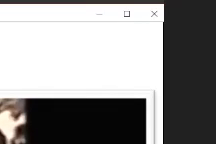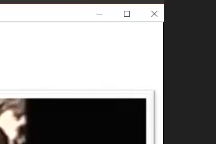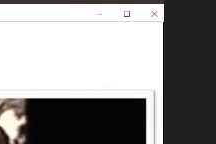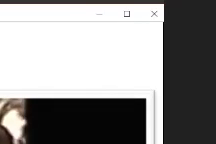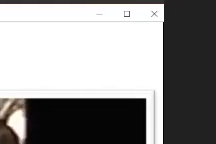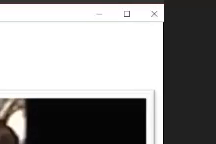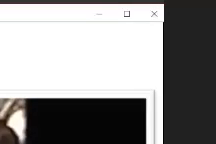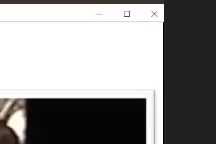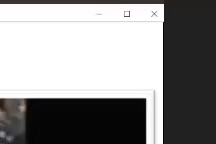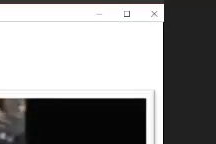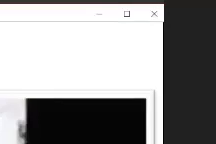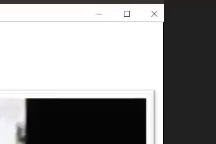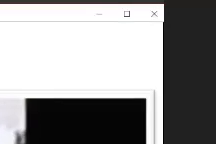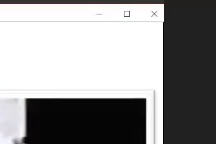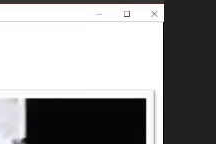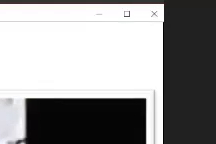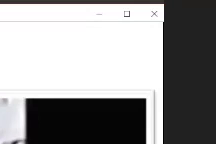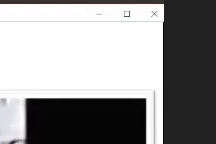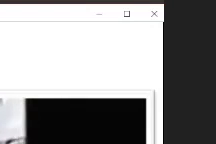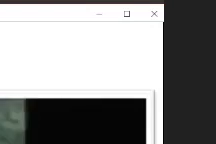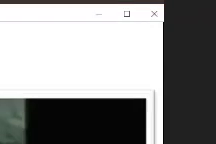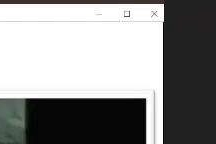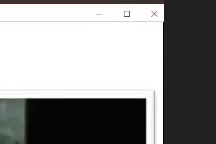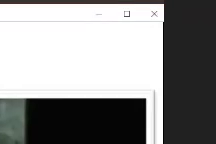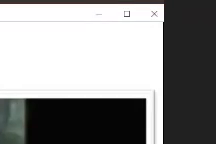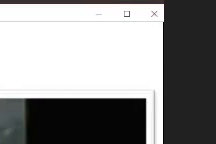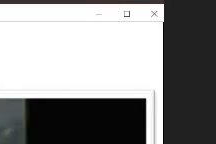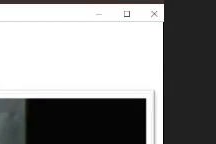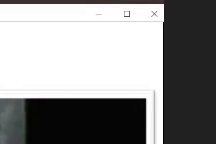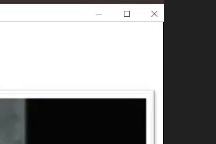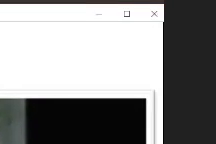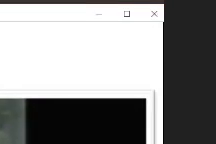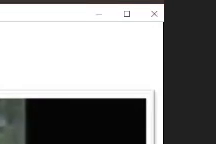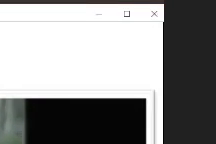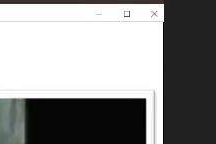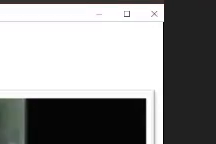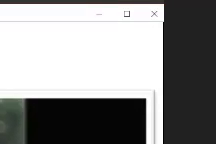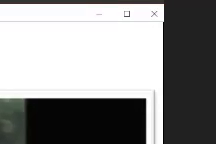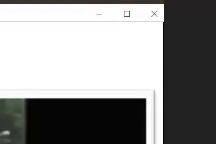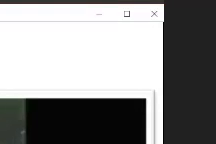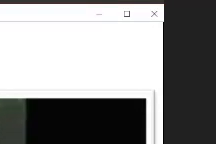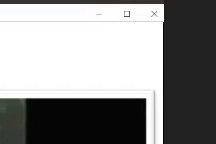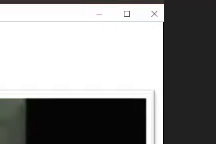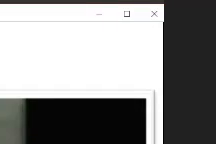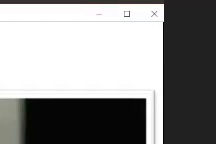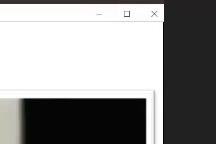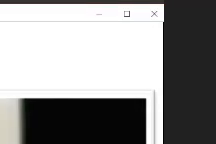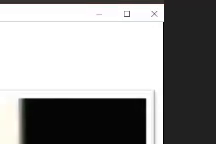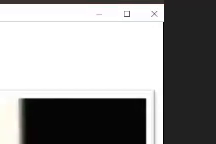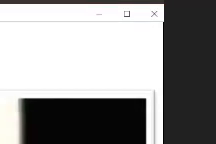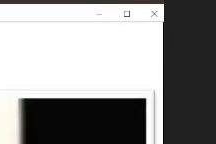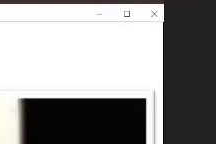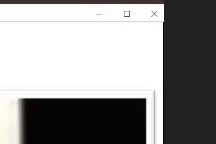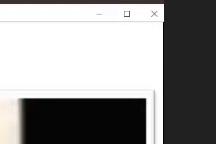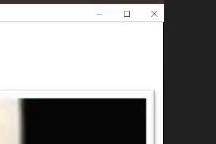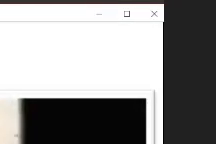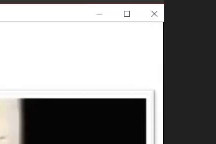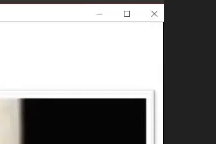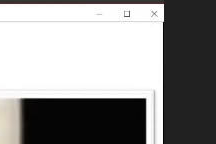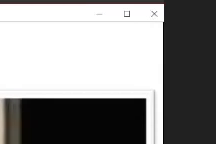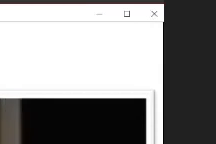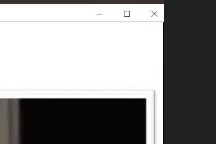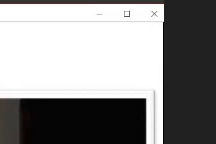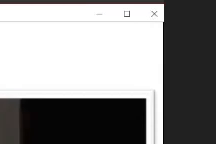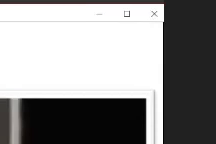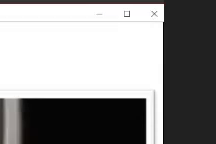of civil rights in 30 years. The Americans with Disabilities Act. This historic legislation